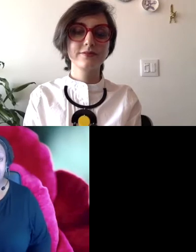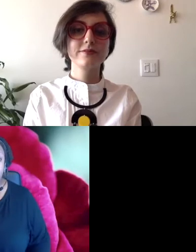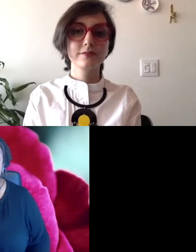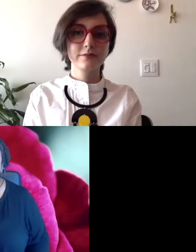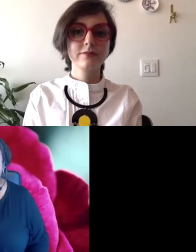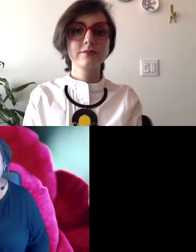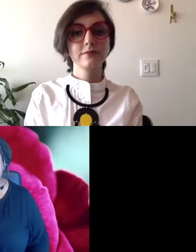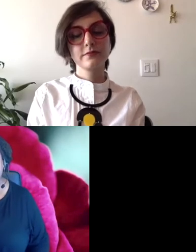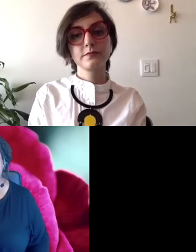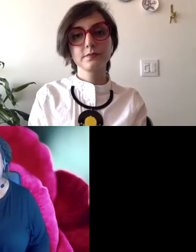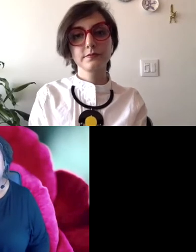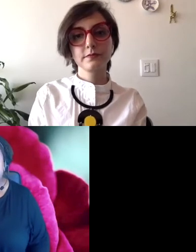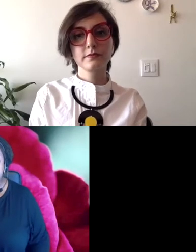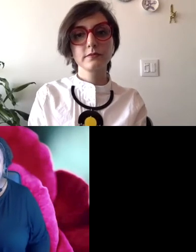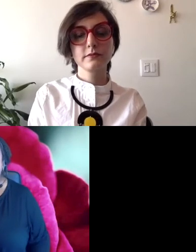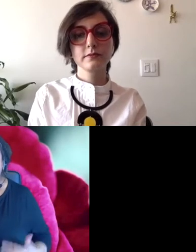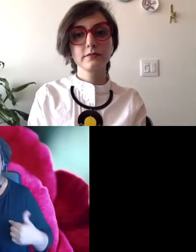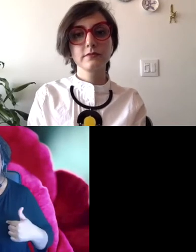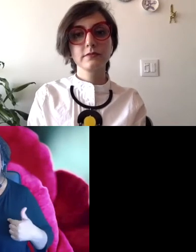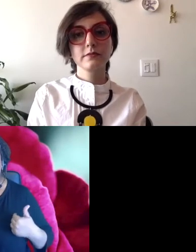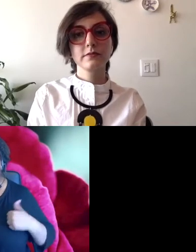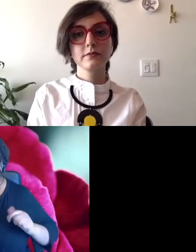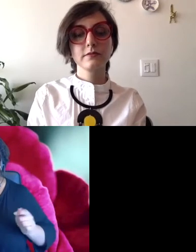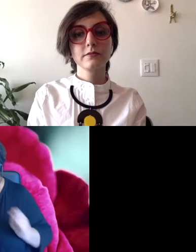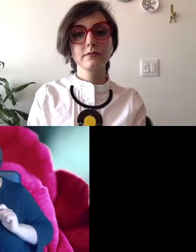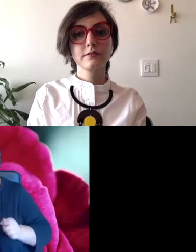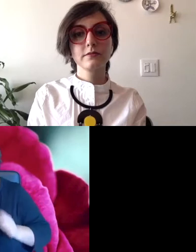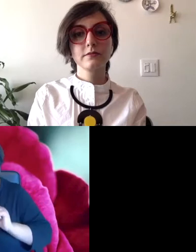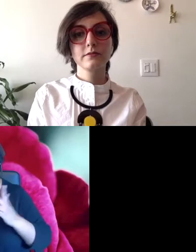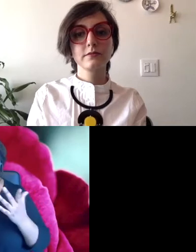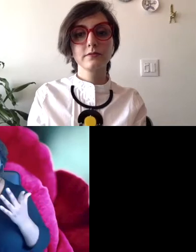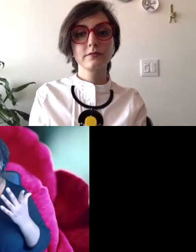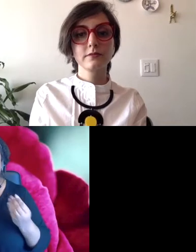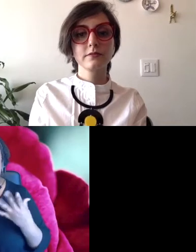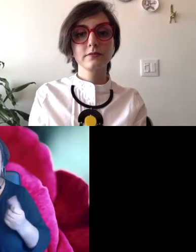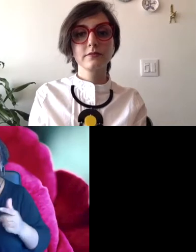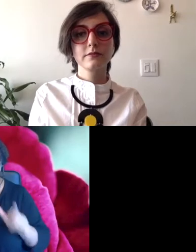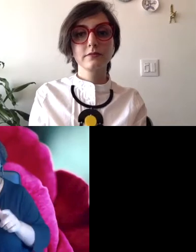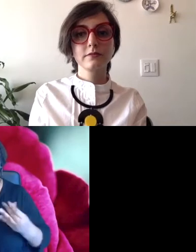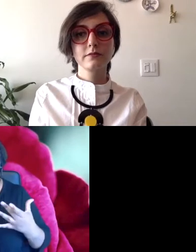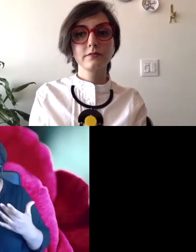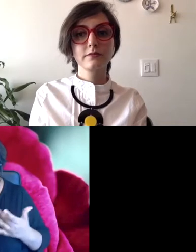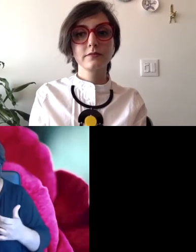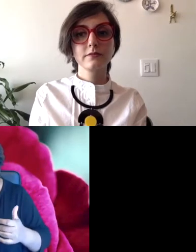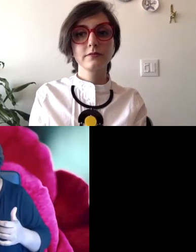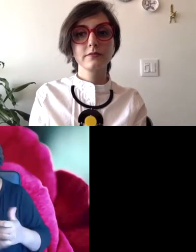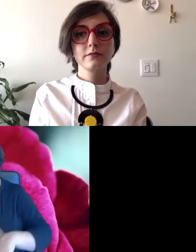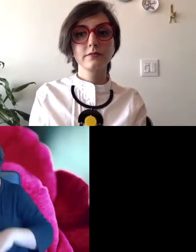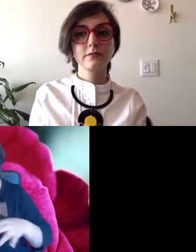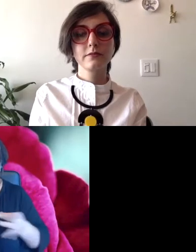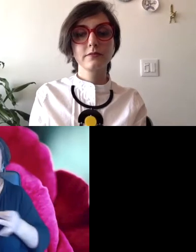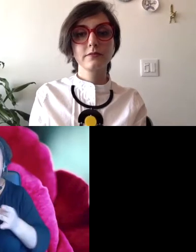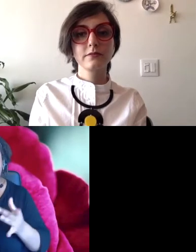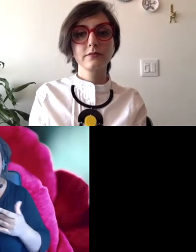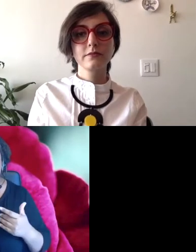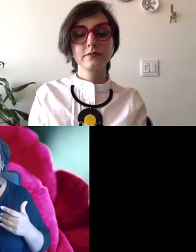tries to deal with all the changes and everything we've gone through that, I've been saying that for quite a long time. Canada Revenue